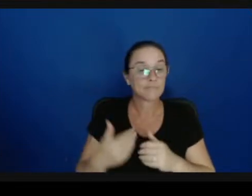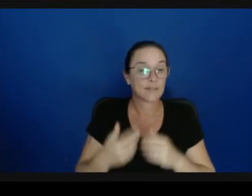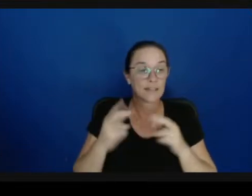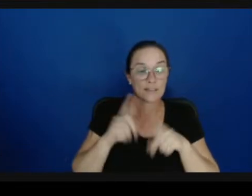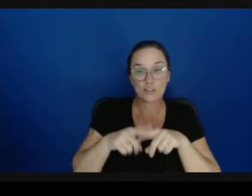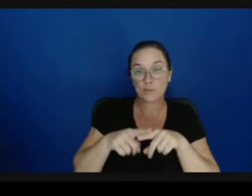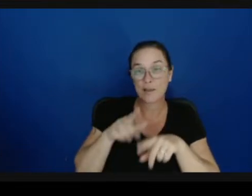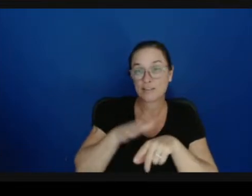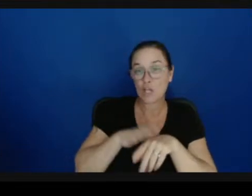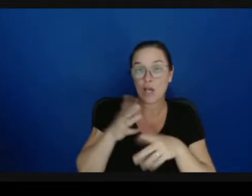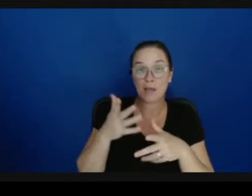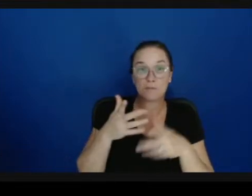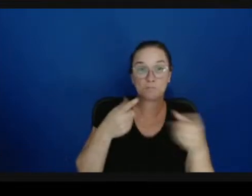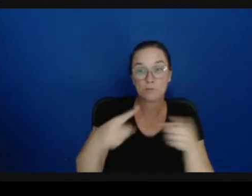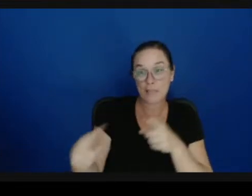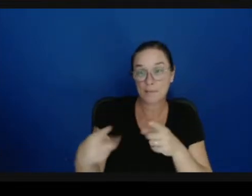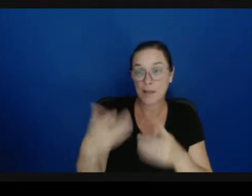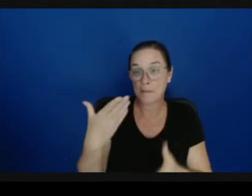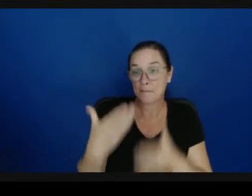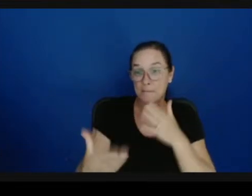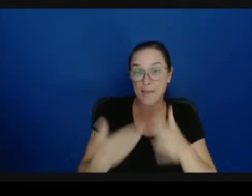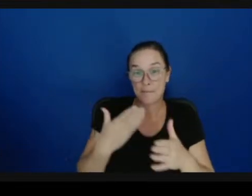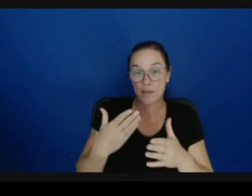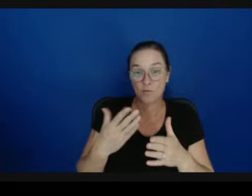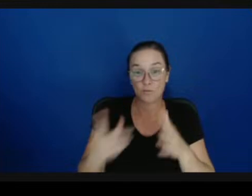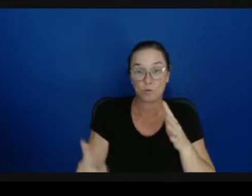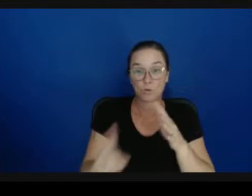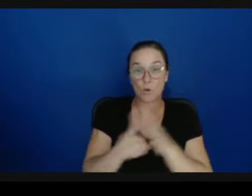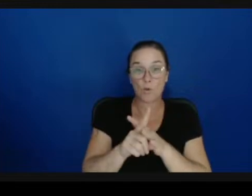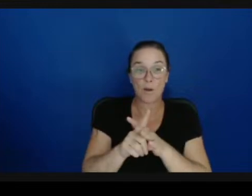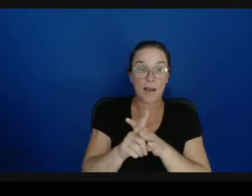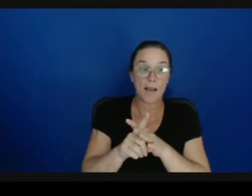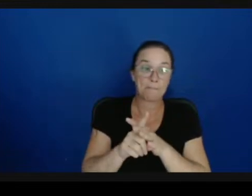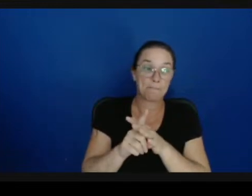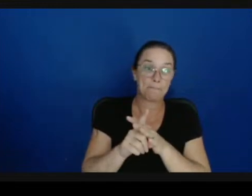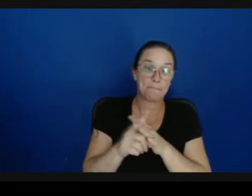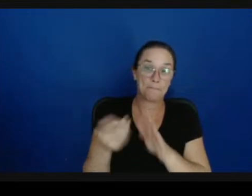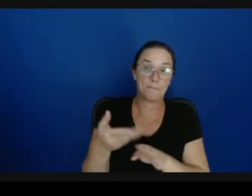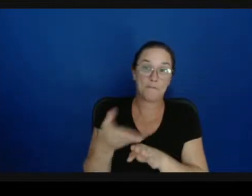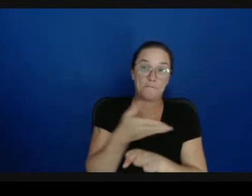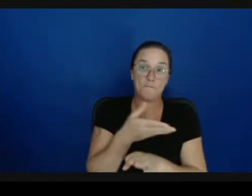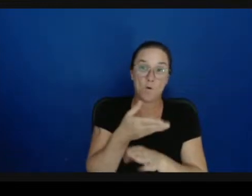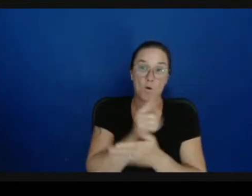the nature of those, we may cut back in before a week from now. But if it's